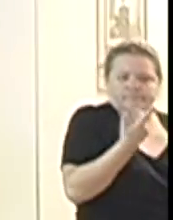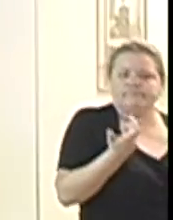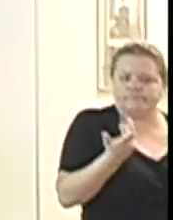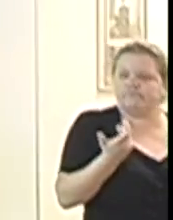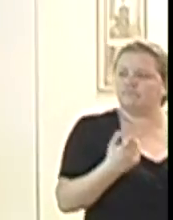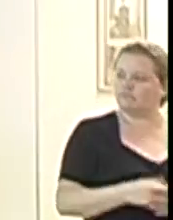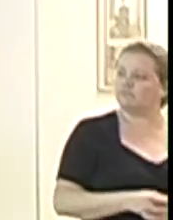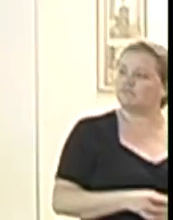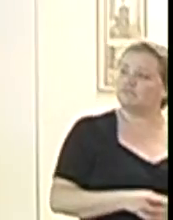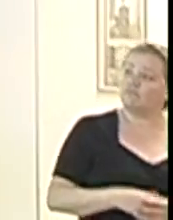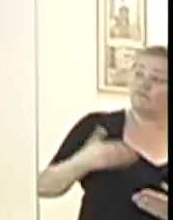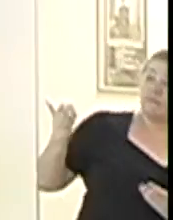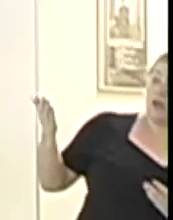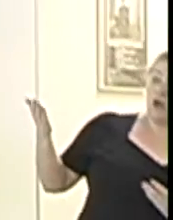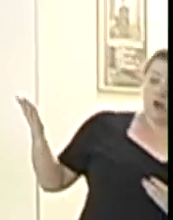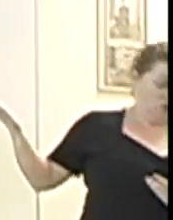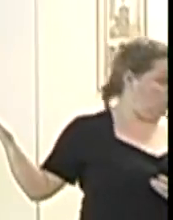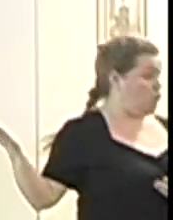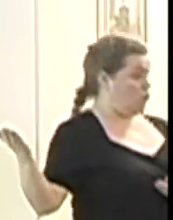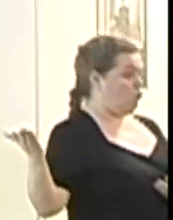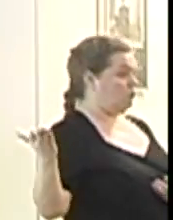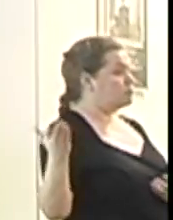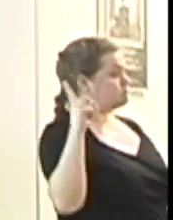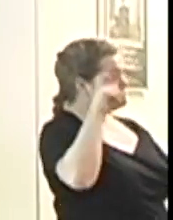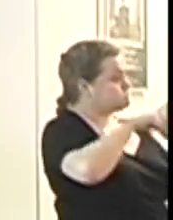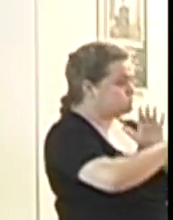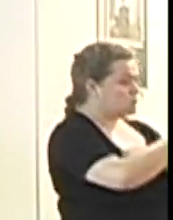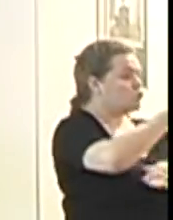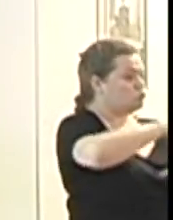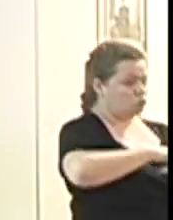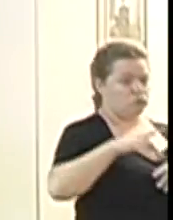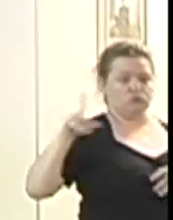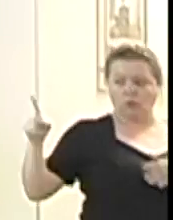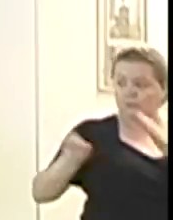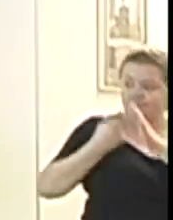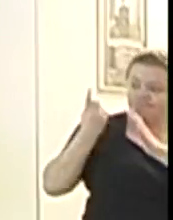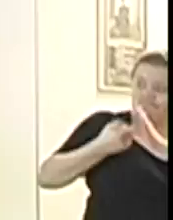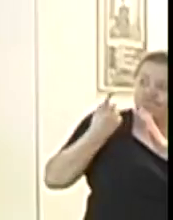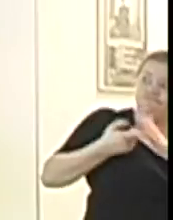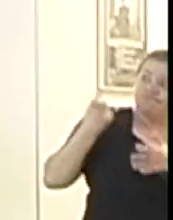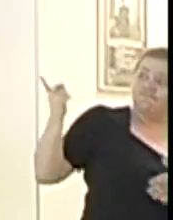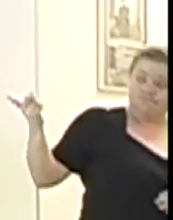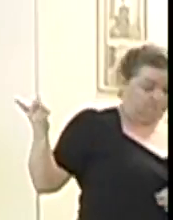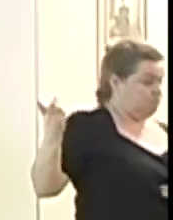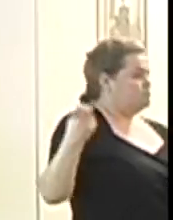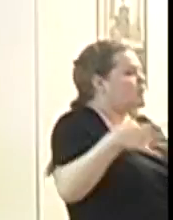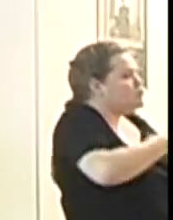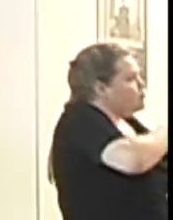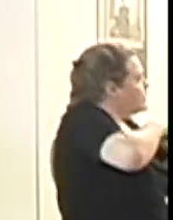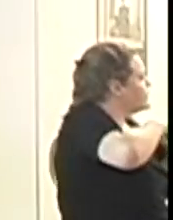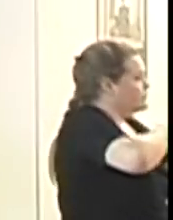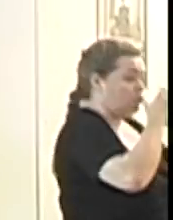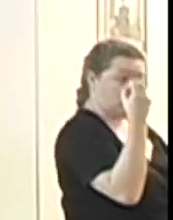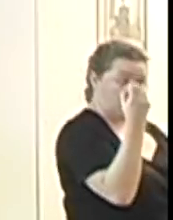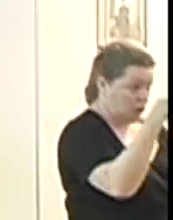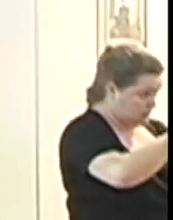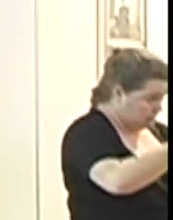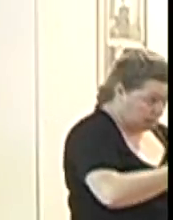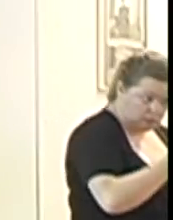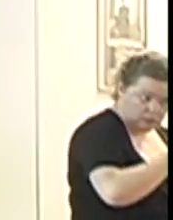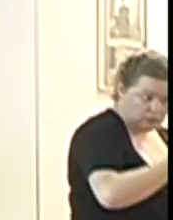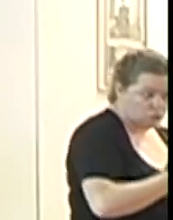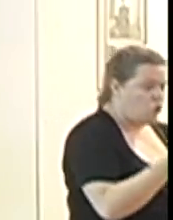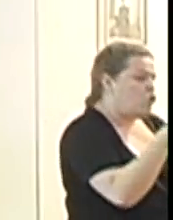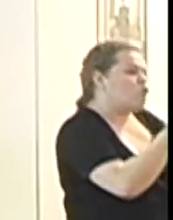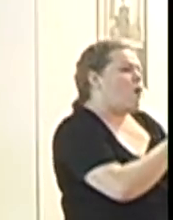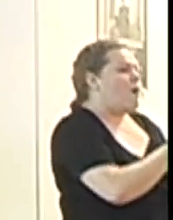If we look at the cyclicity of meaningless pre-linguistic gestures, that is what we might call manual babbles,